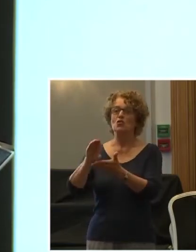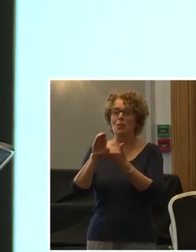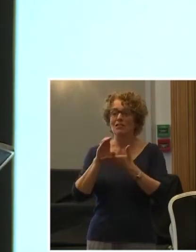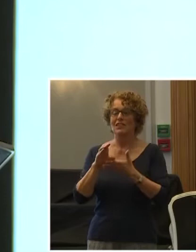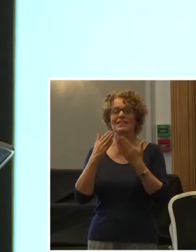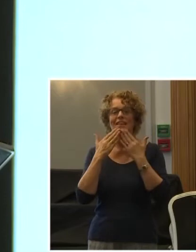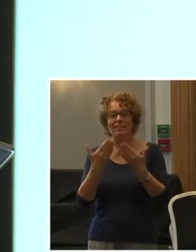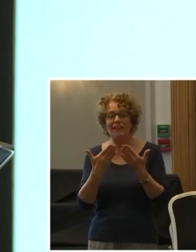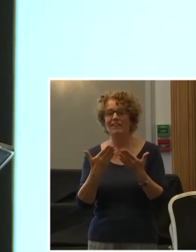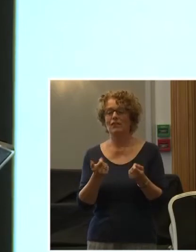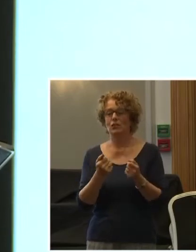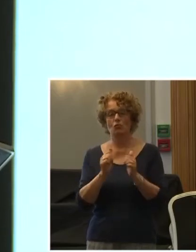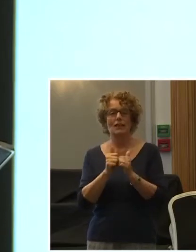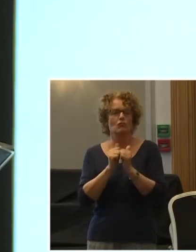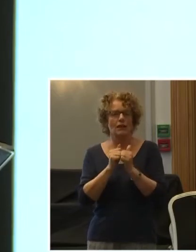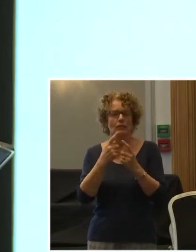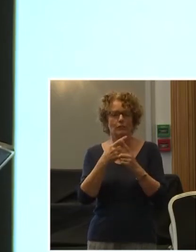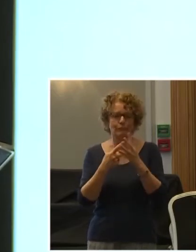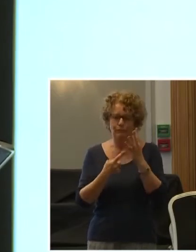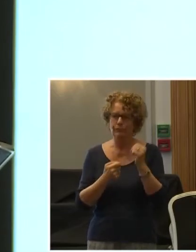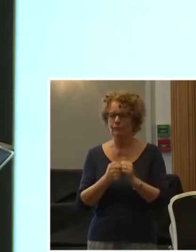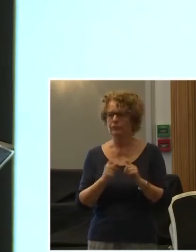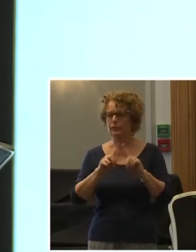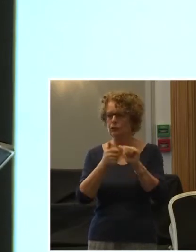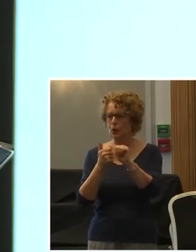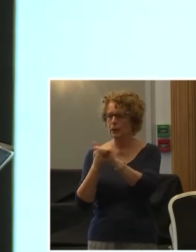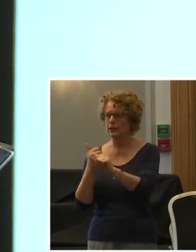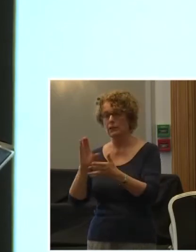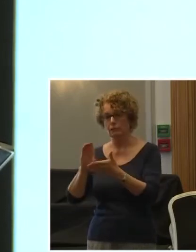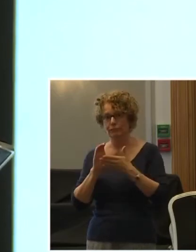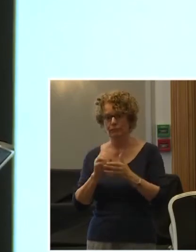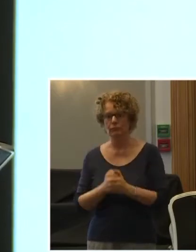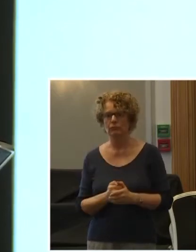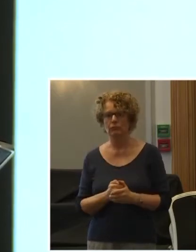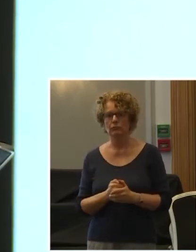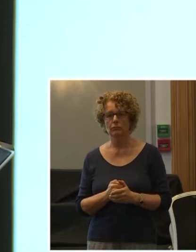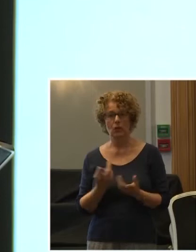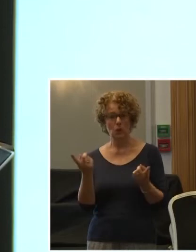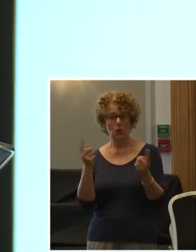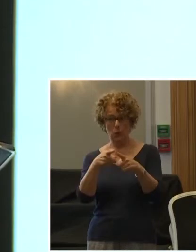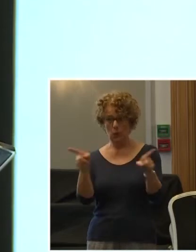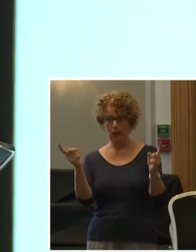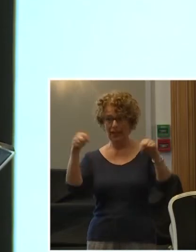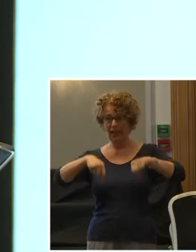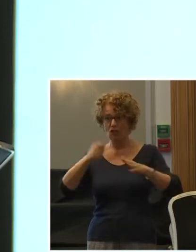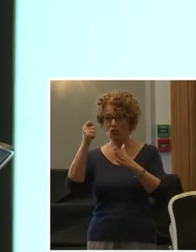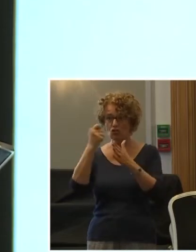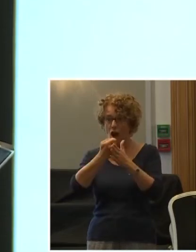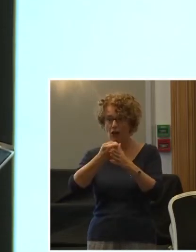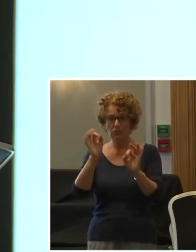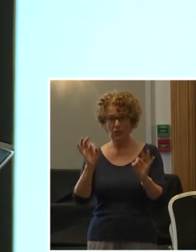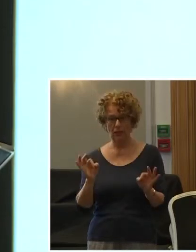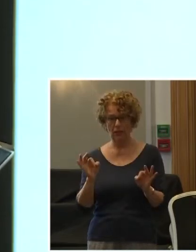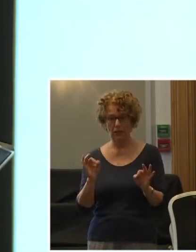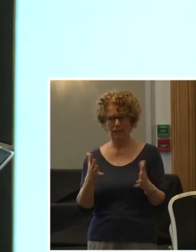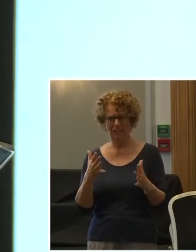extremely, extremely grateful to them. And as you all know, we don't make a charge for your attendance at these conferences today, and